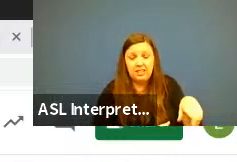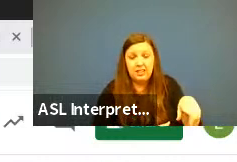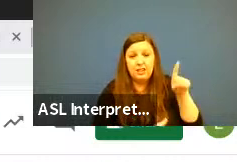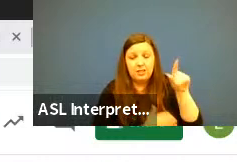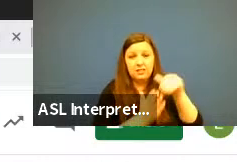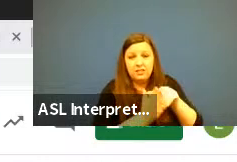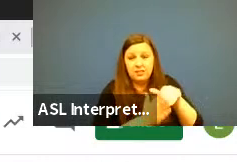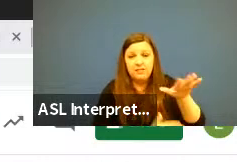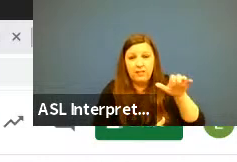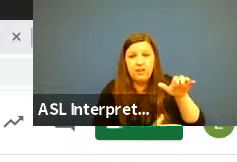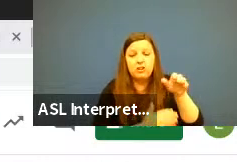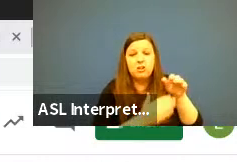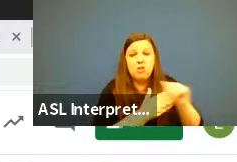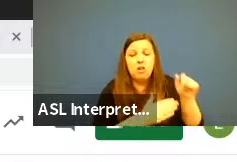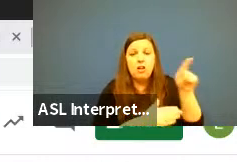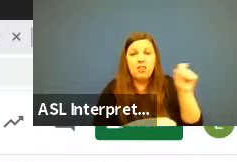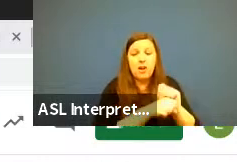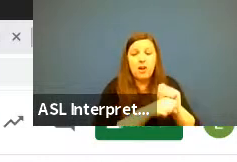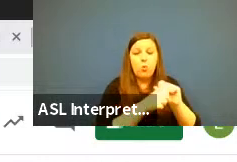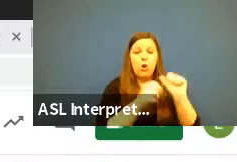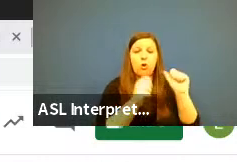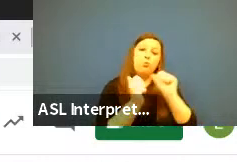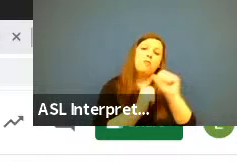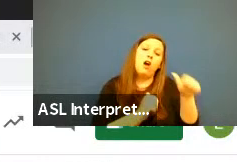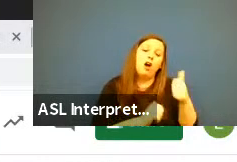districts in doing this. So